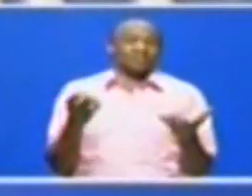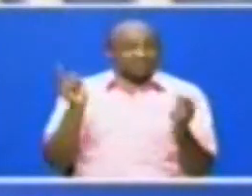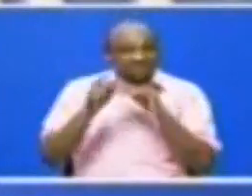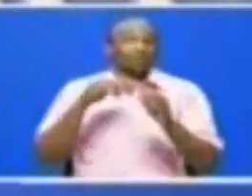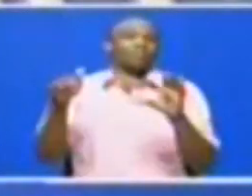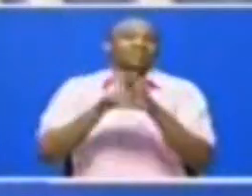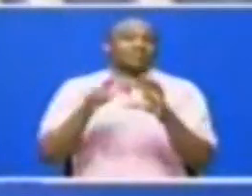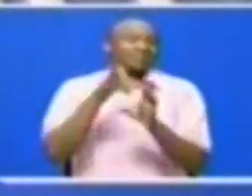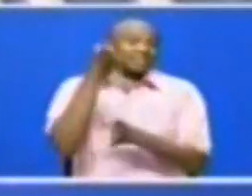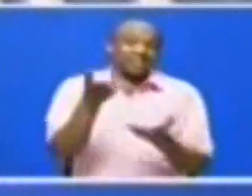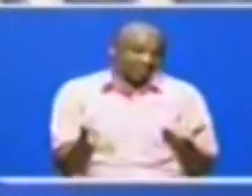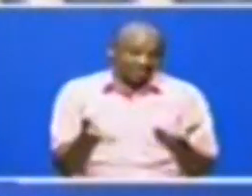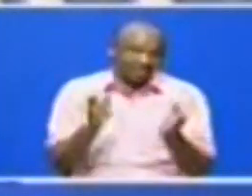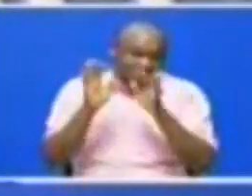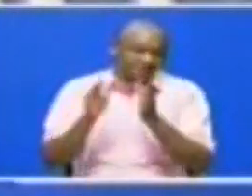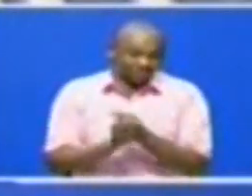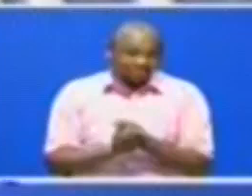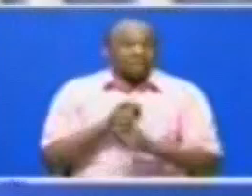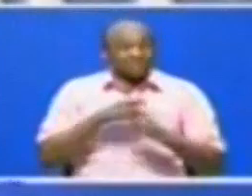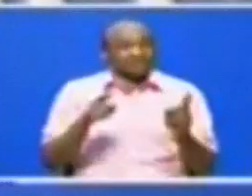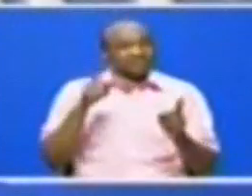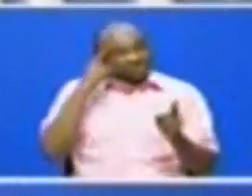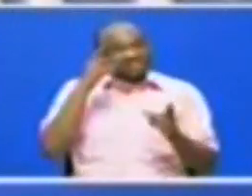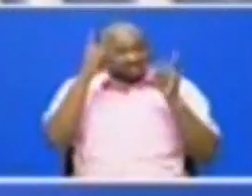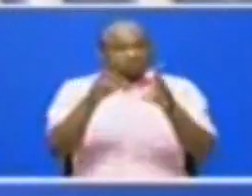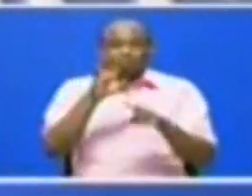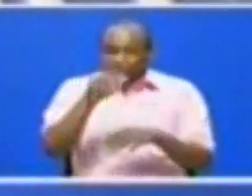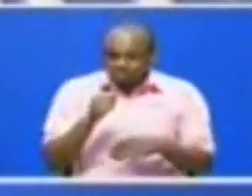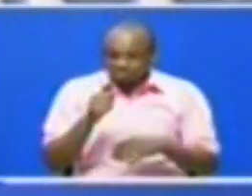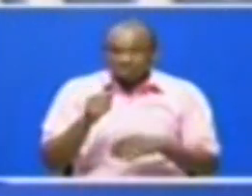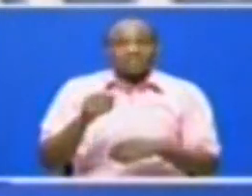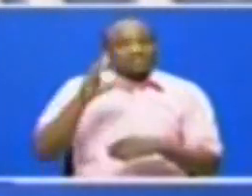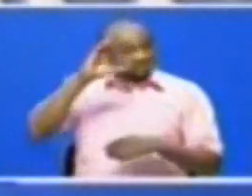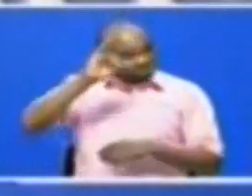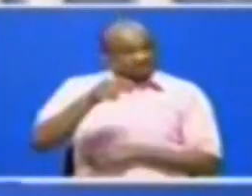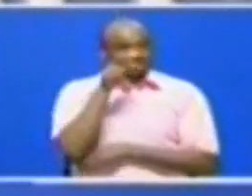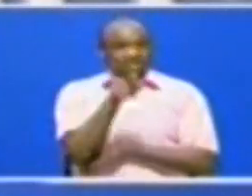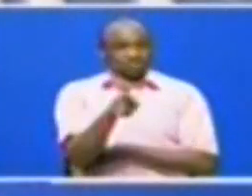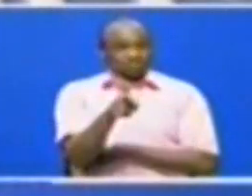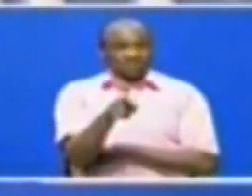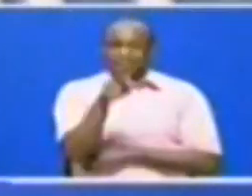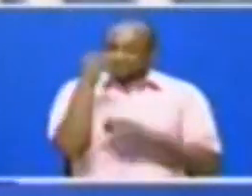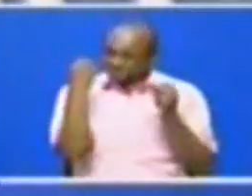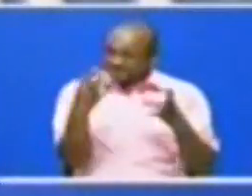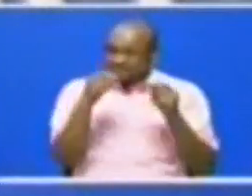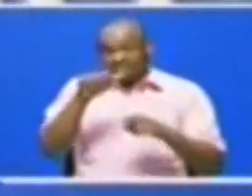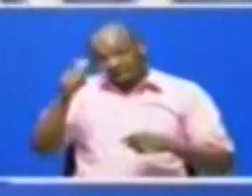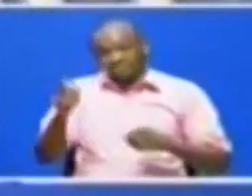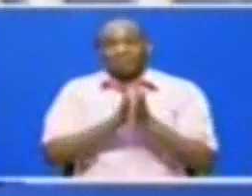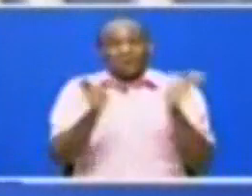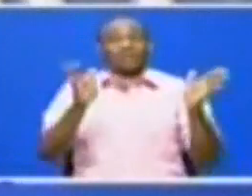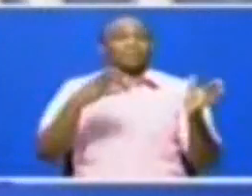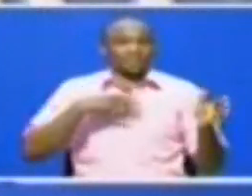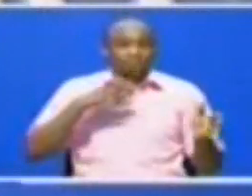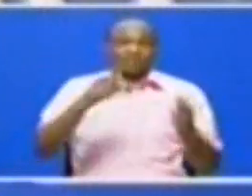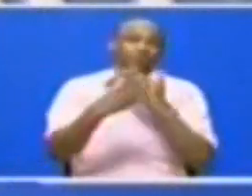this. But anyway, I think the decision by Justice Maraga could be something that many other public officers